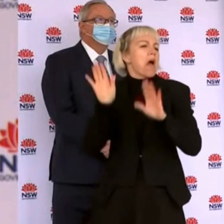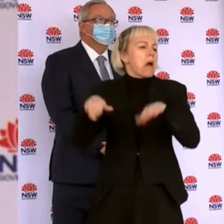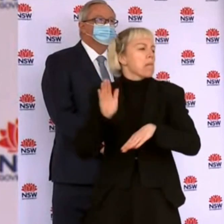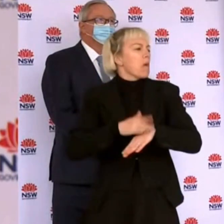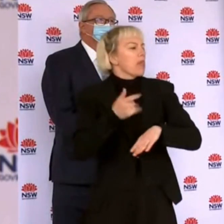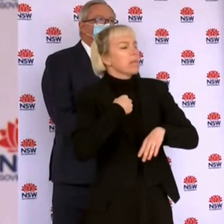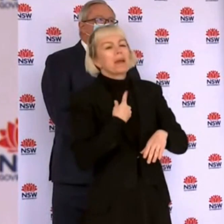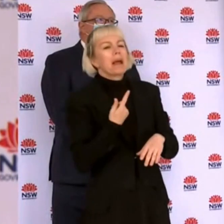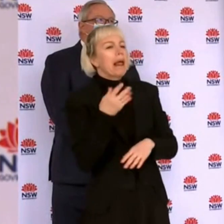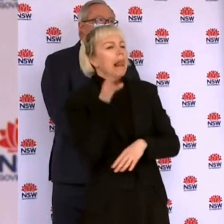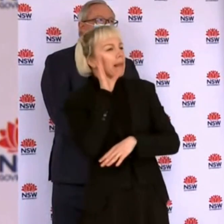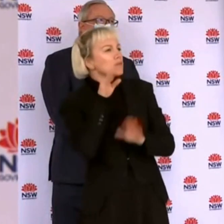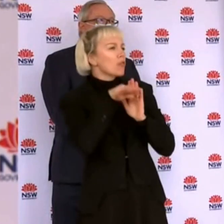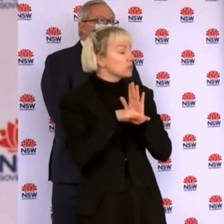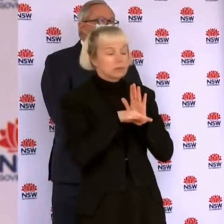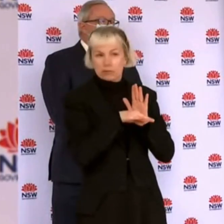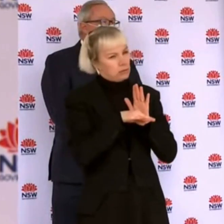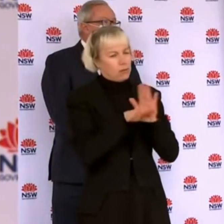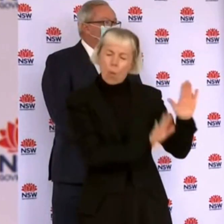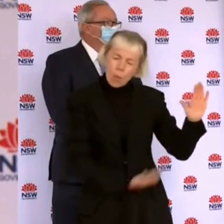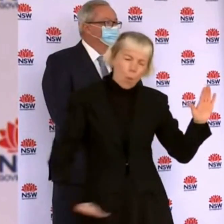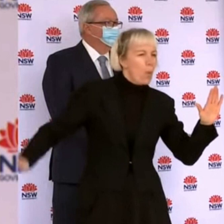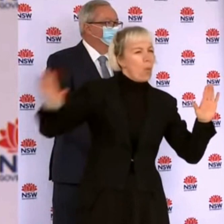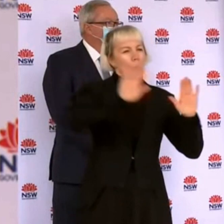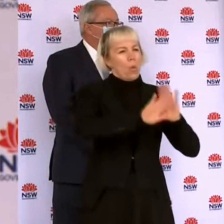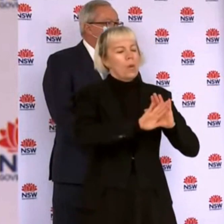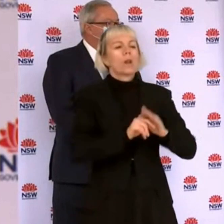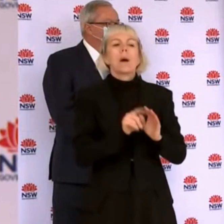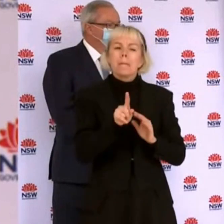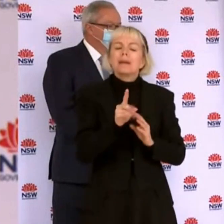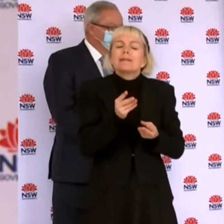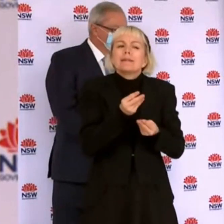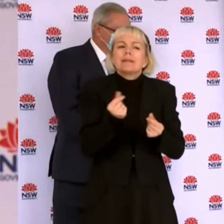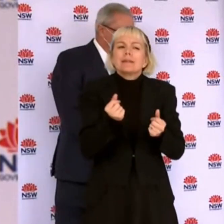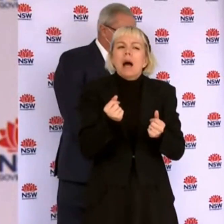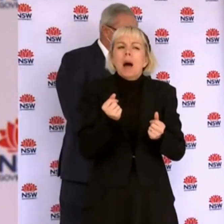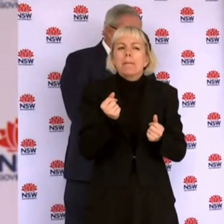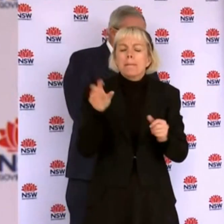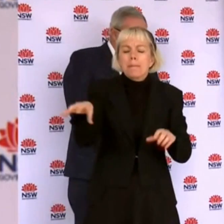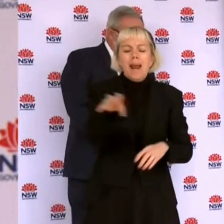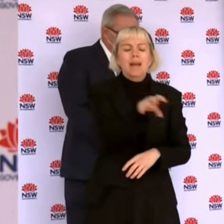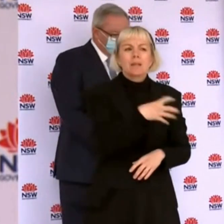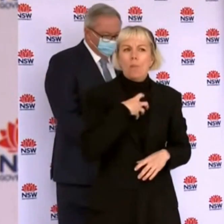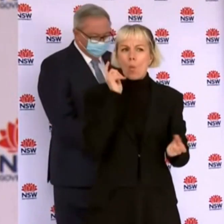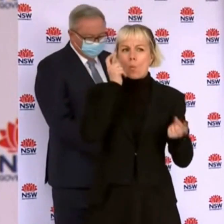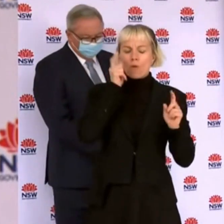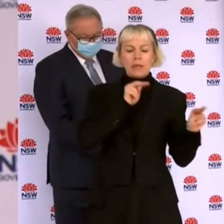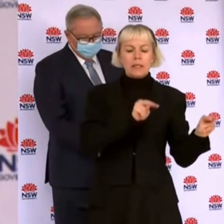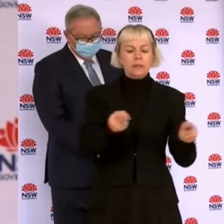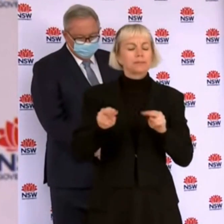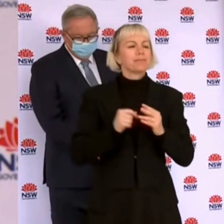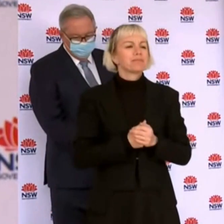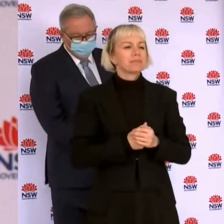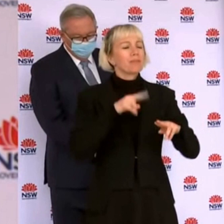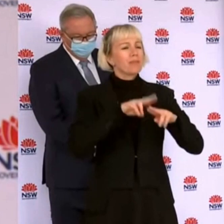particularly calling out for testing. And we've done this traditionally in terms of saying areas of concern. So the